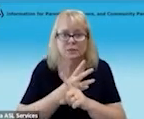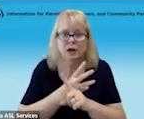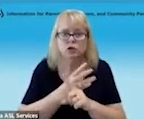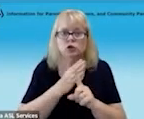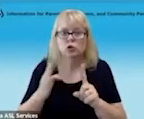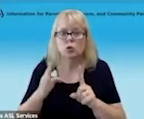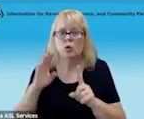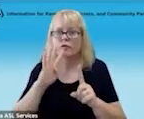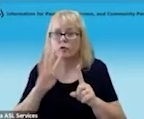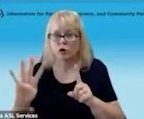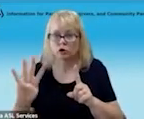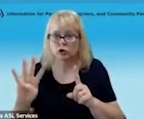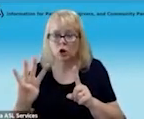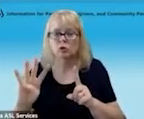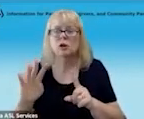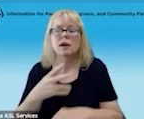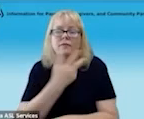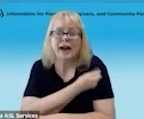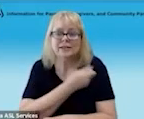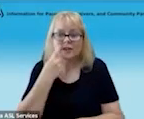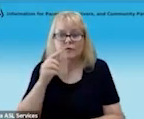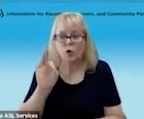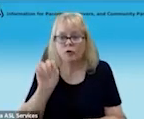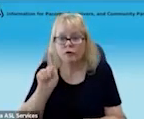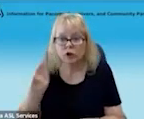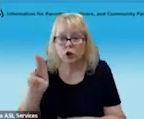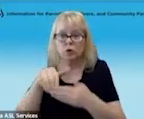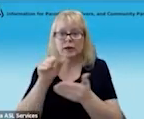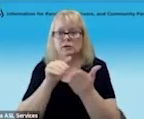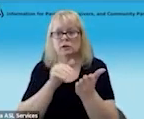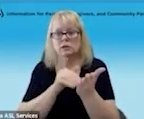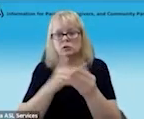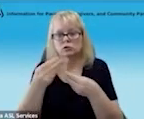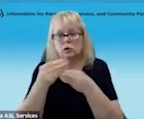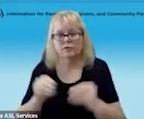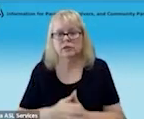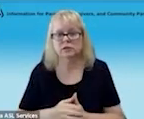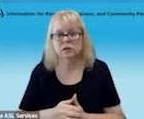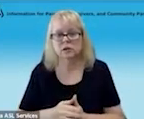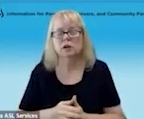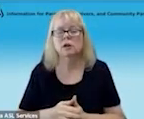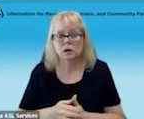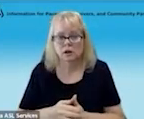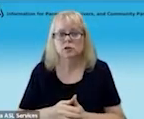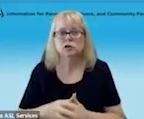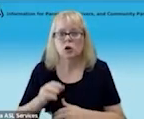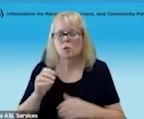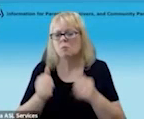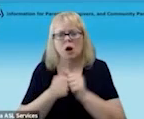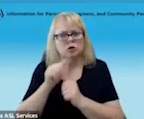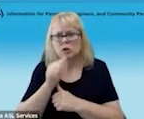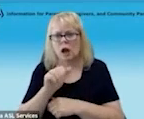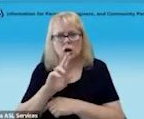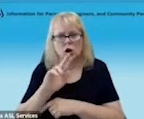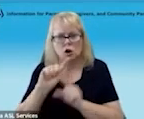an example, for the 2020 to 2021 flu season, approximately 80% of children 6 months through 4 years old received their